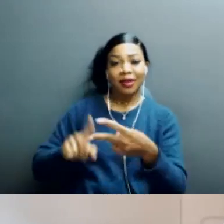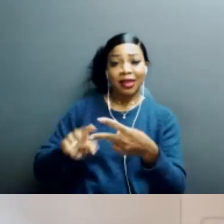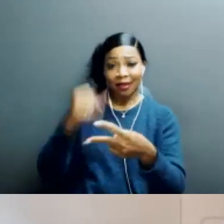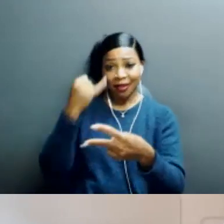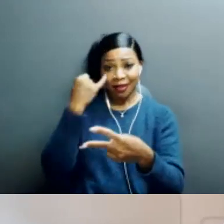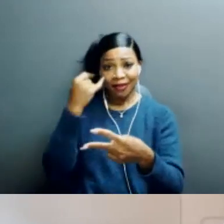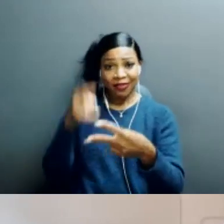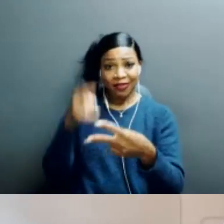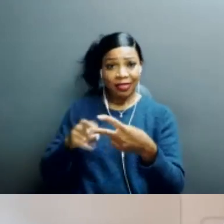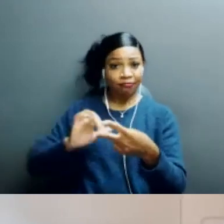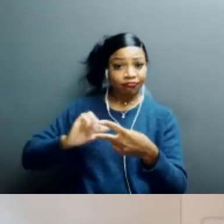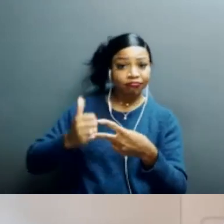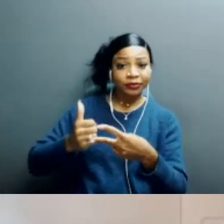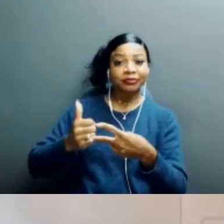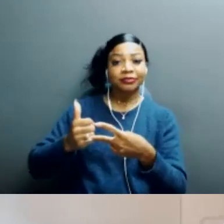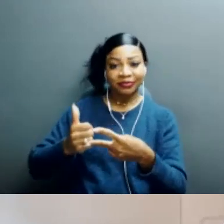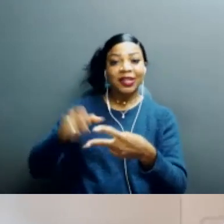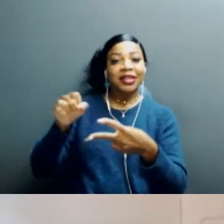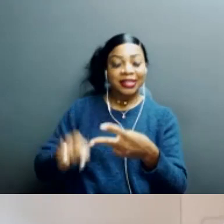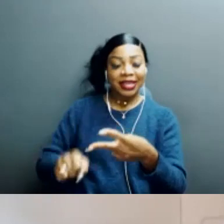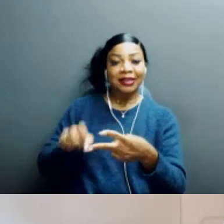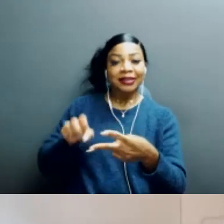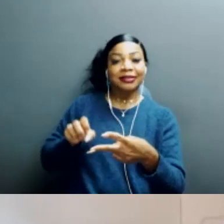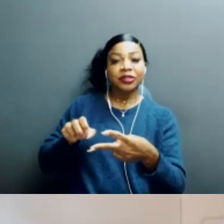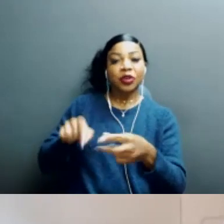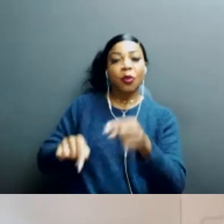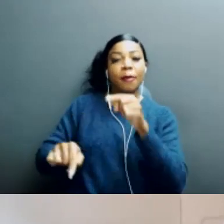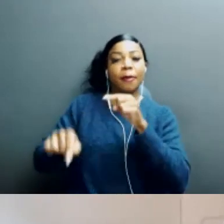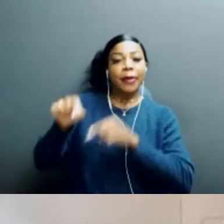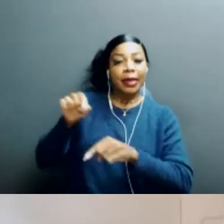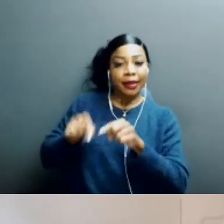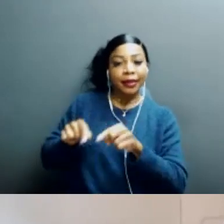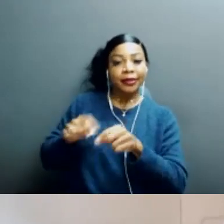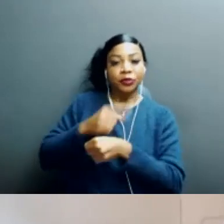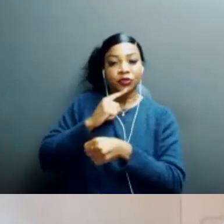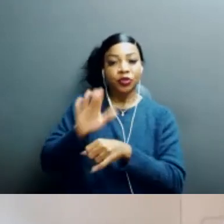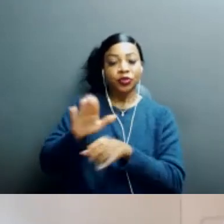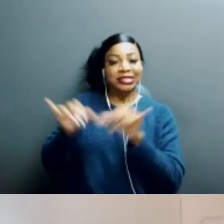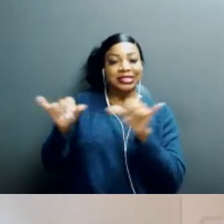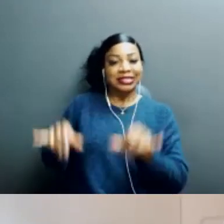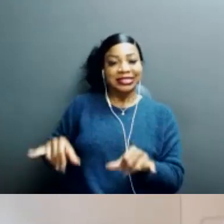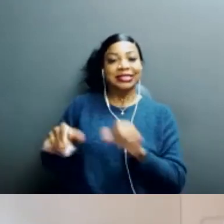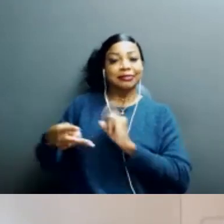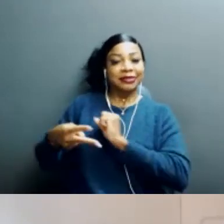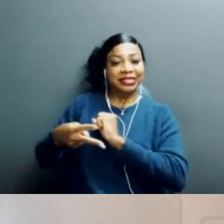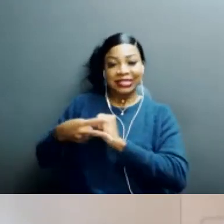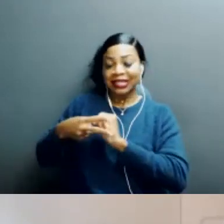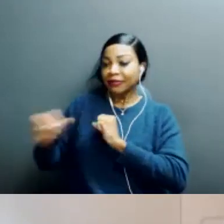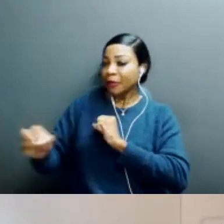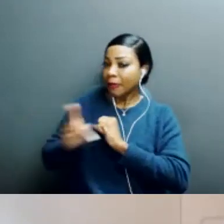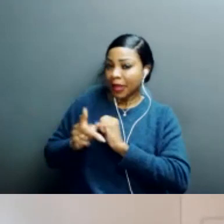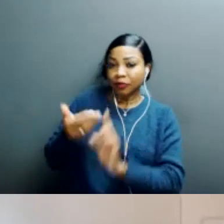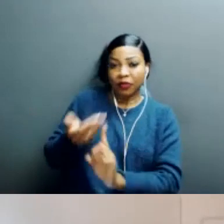allows you to enable back to a certain point so that your system is restored to what it was prior to being